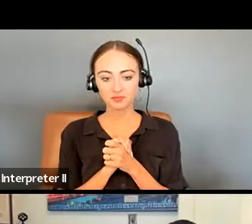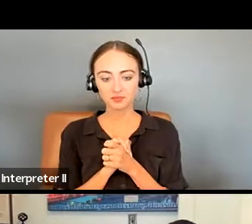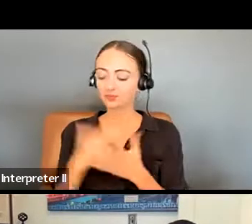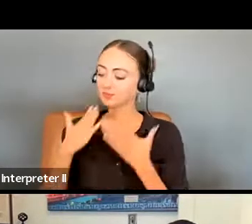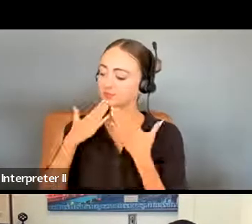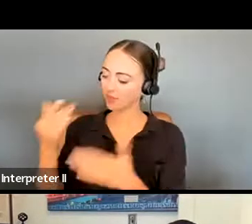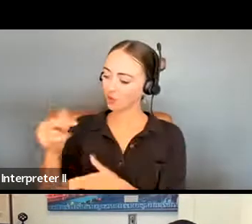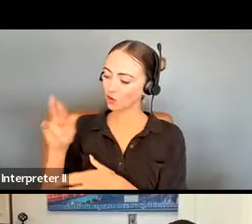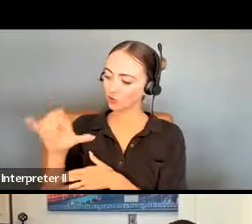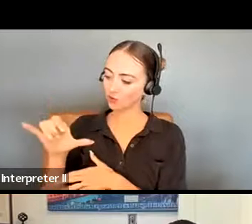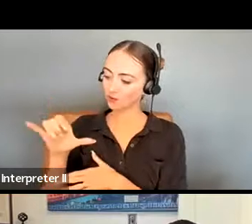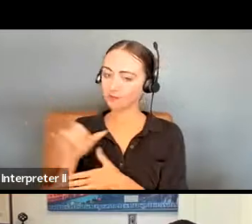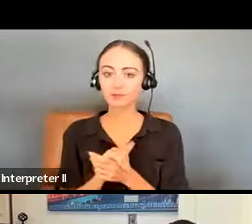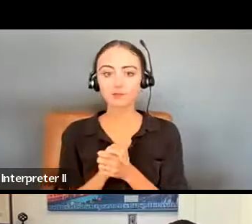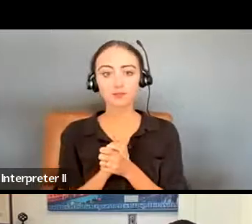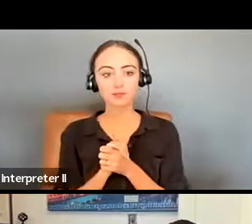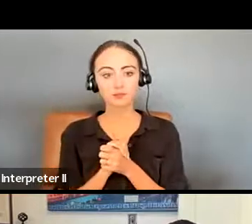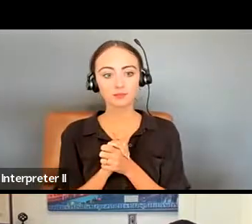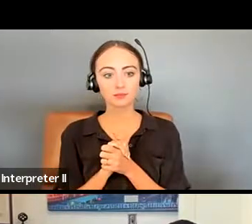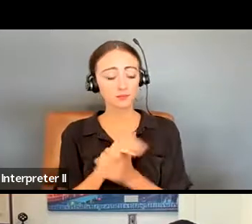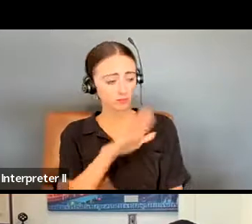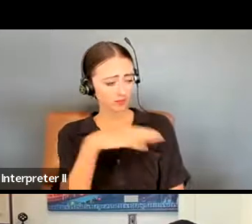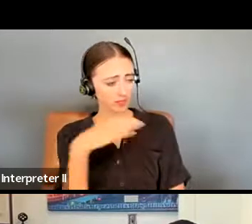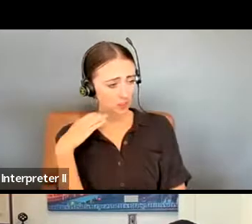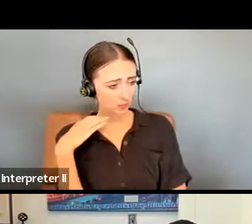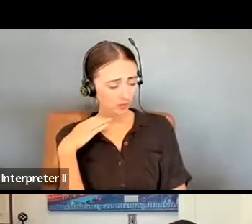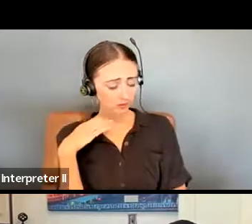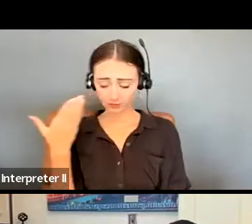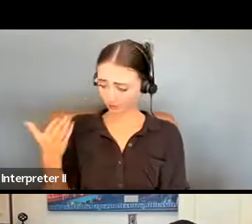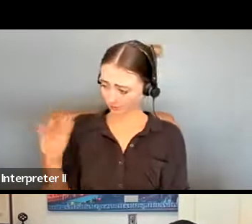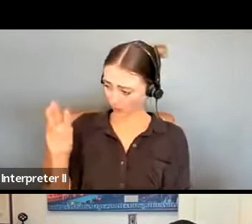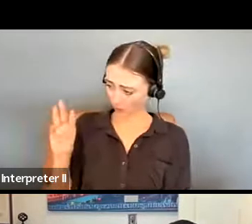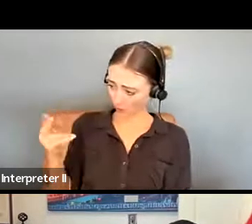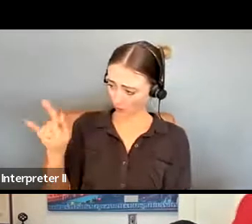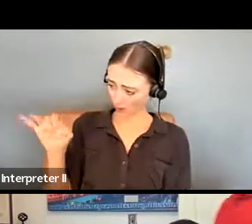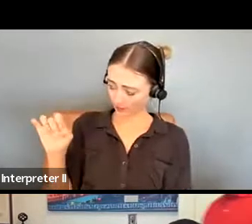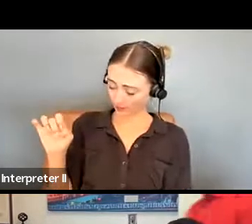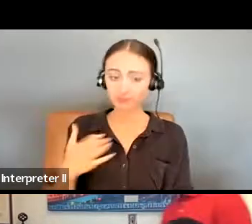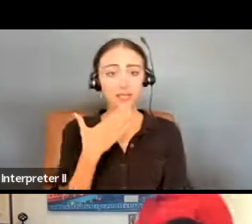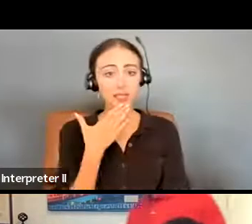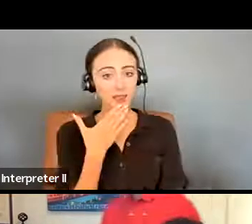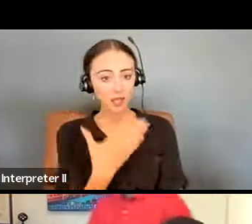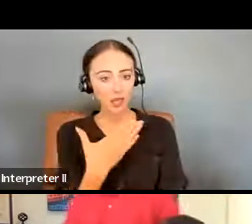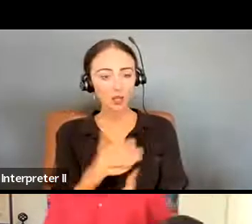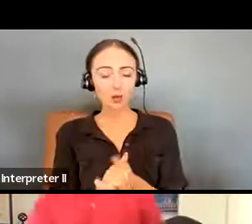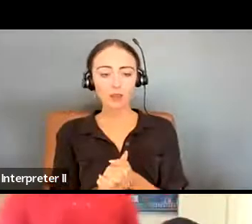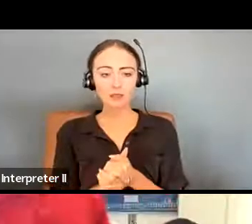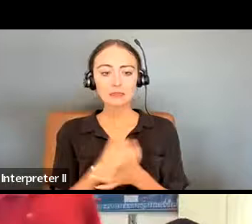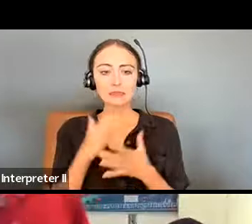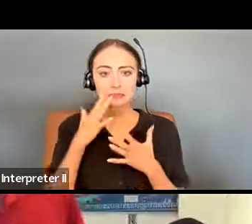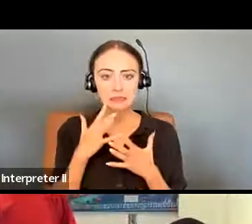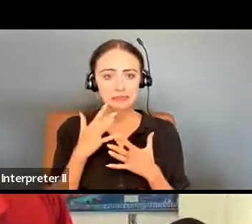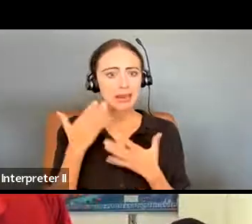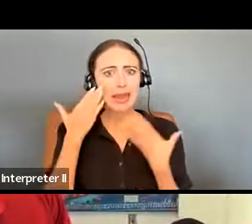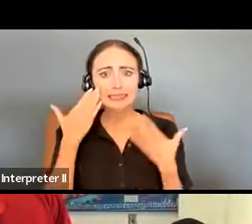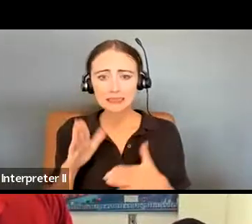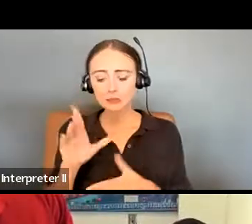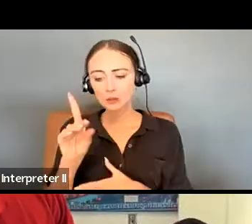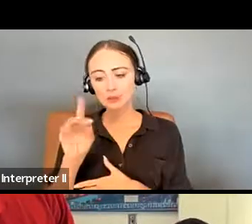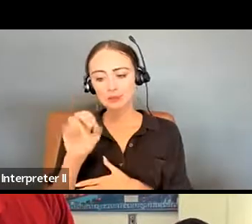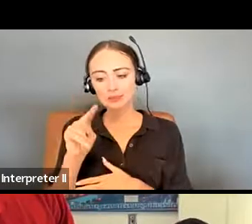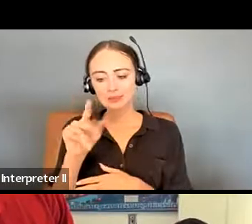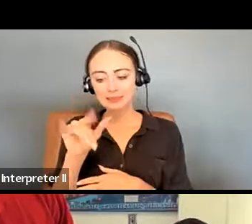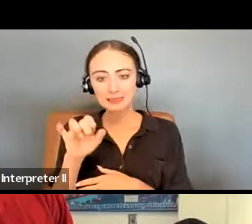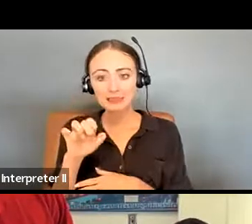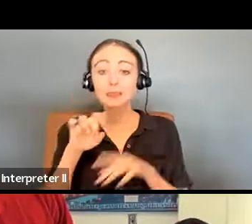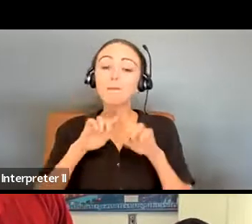Thank you, Mr. Gray. Mr. Chairman. Mr. White. Thank you, Mr. Chairman. I regret that I did not know Denise Stanley,